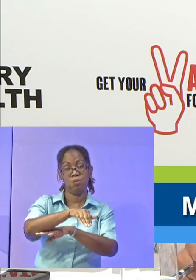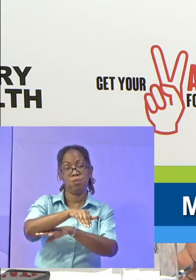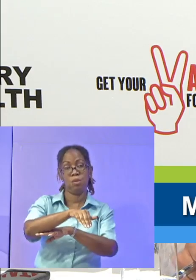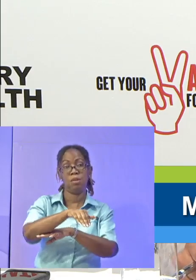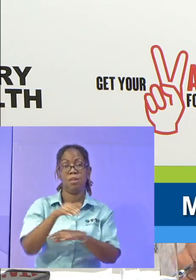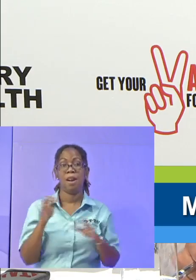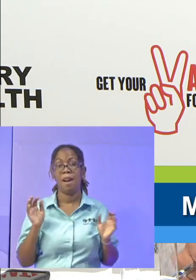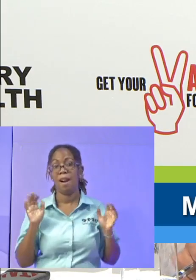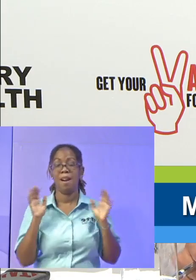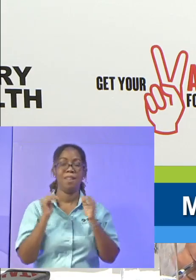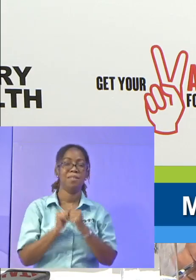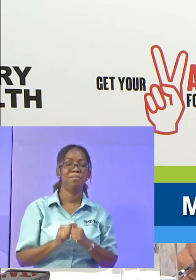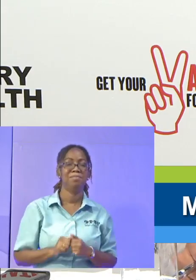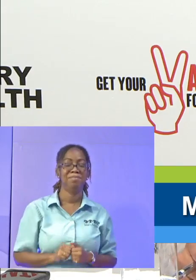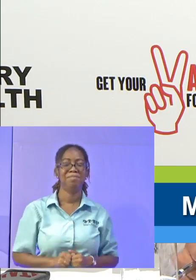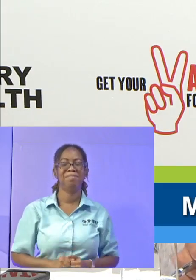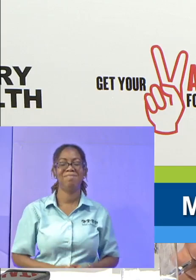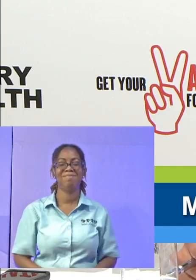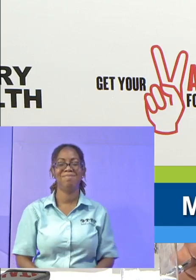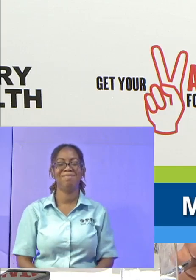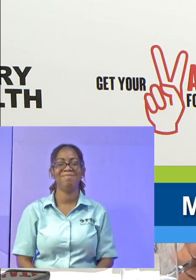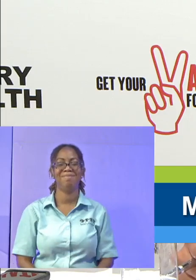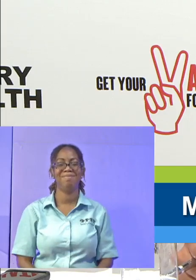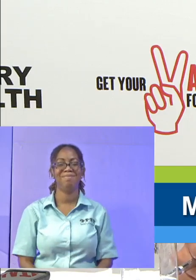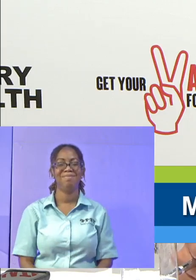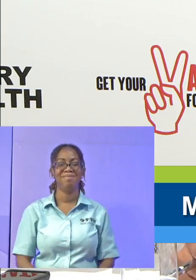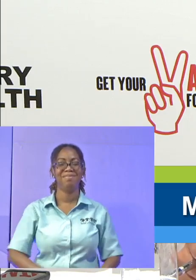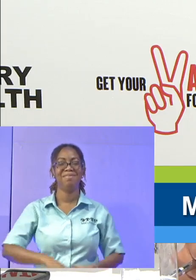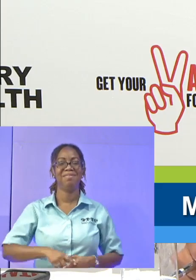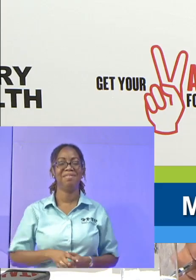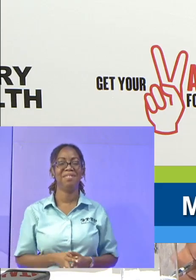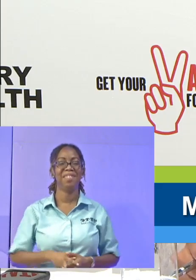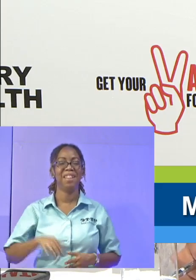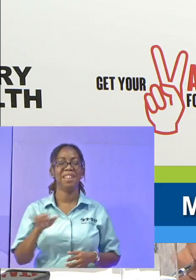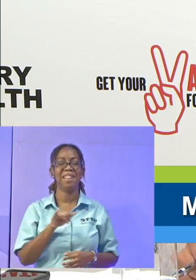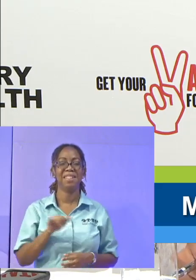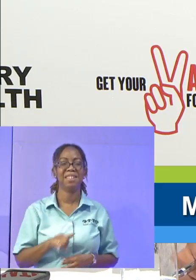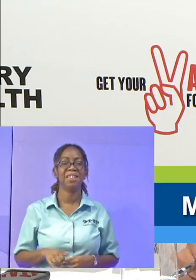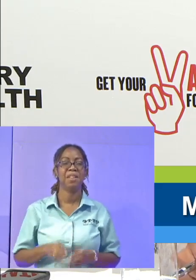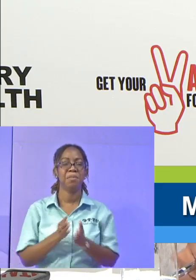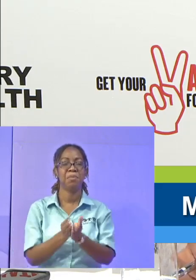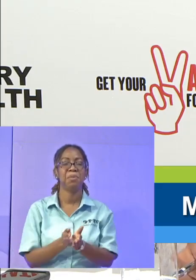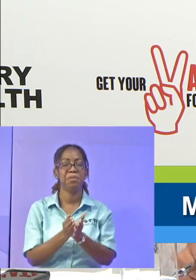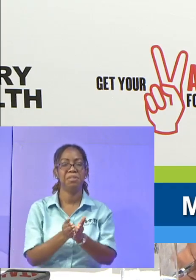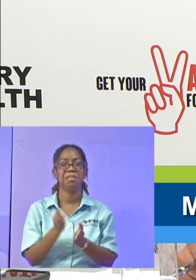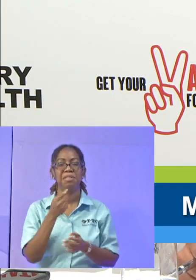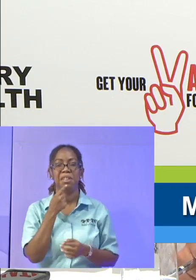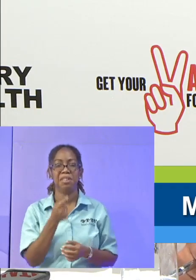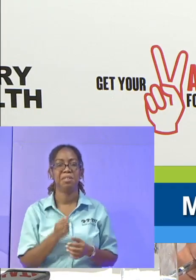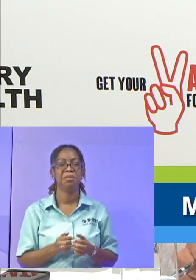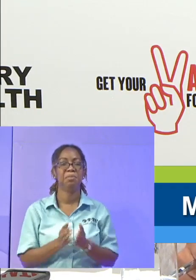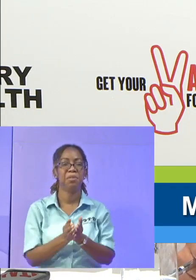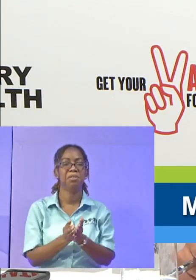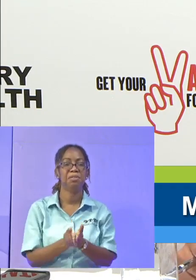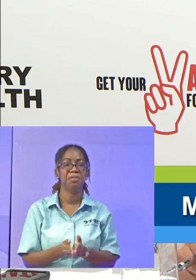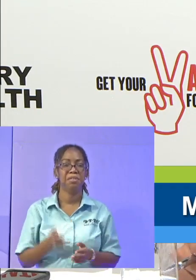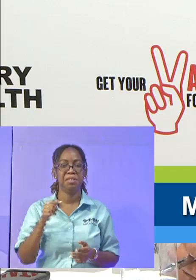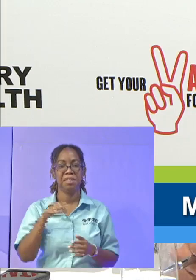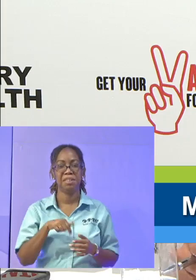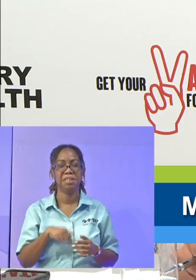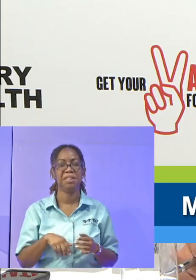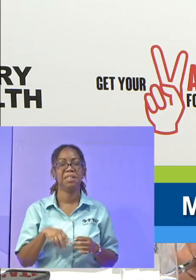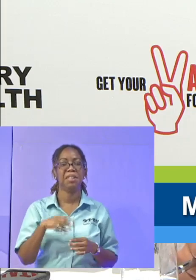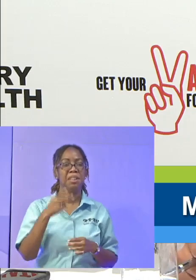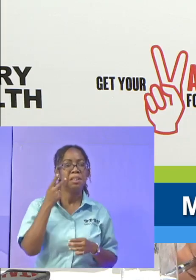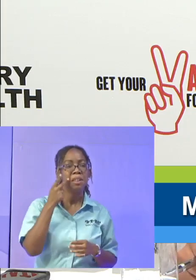This will also extend to reef tours, swamp tours, and other like